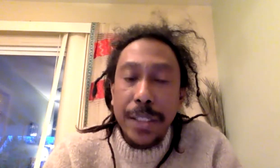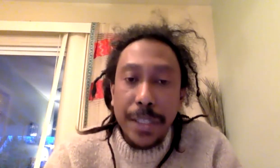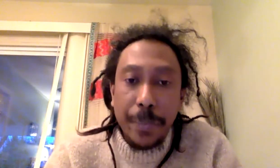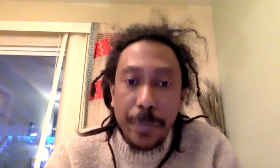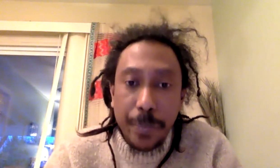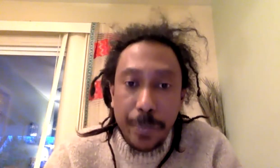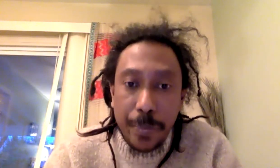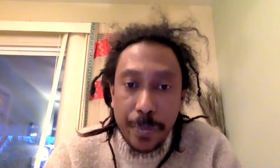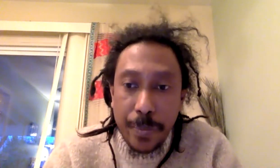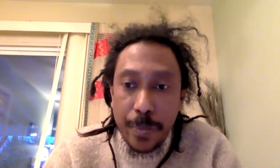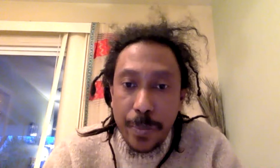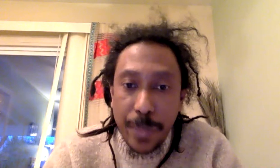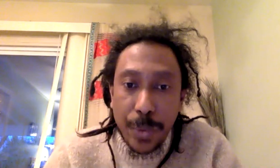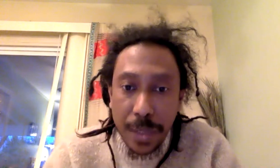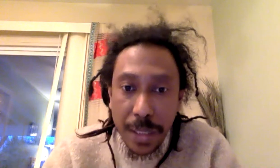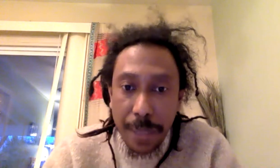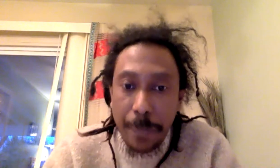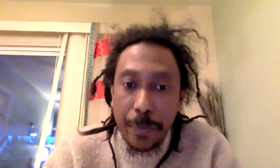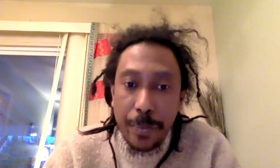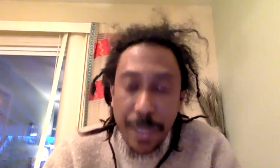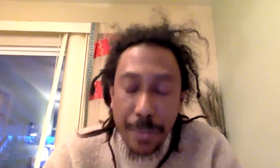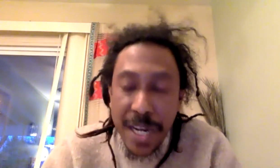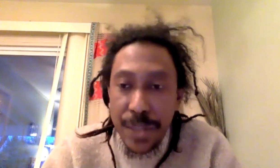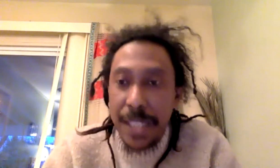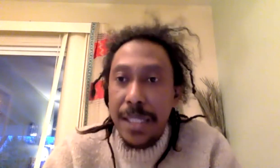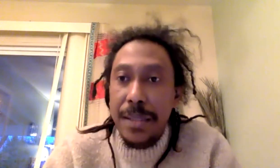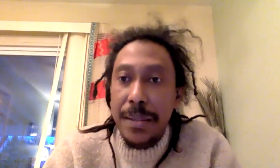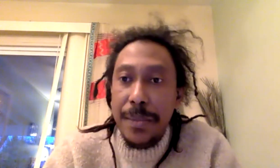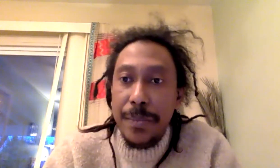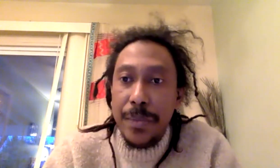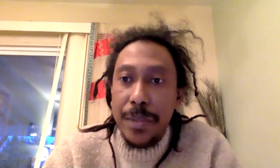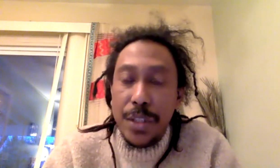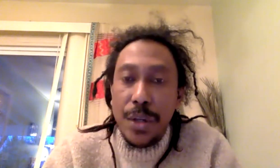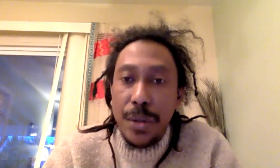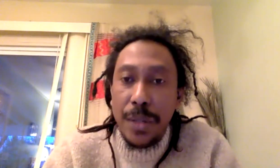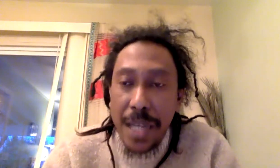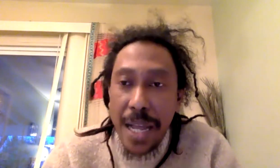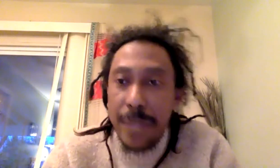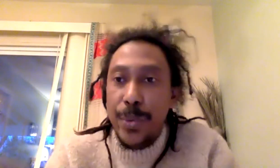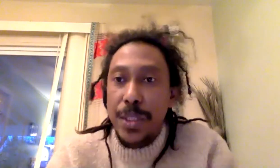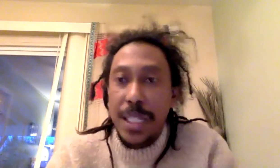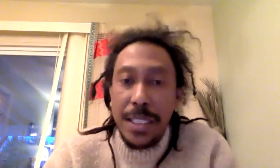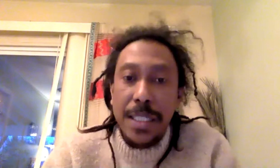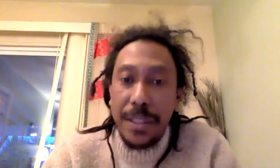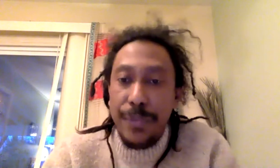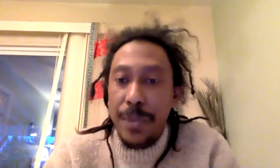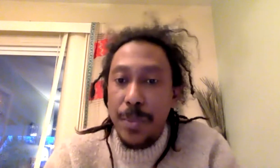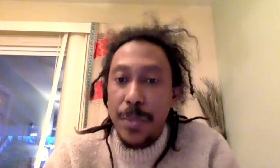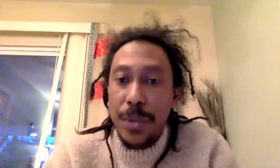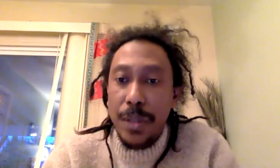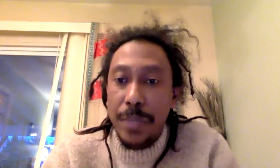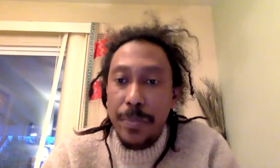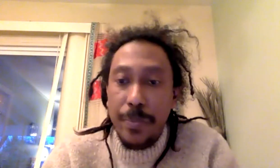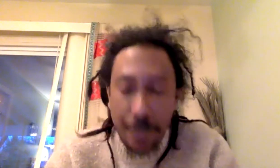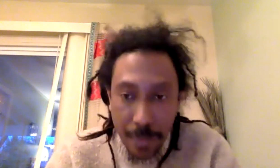when the people gonna be married, so a lot of process if the people